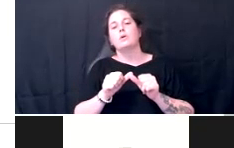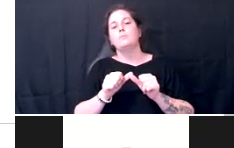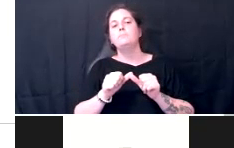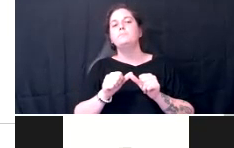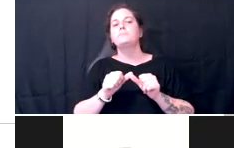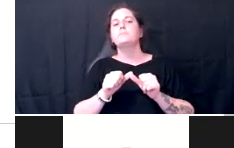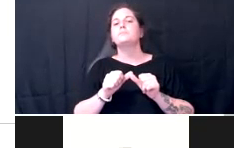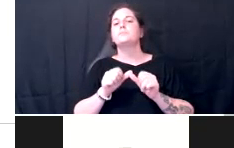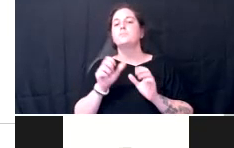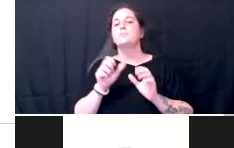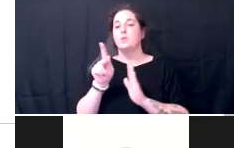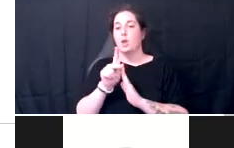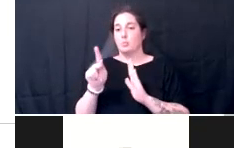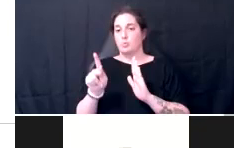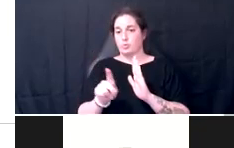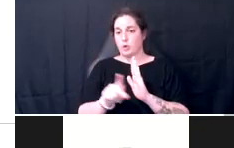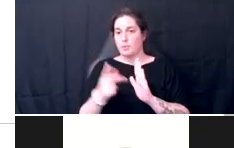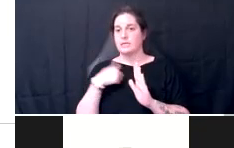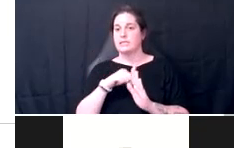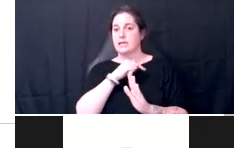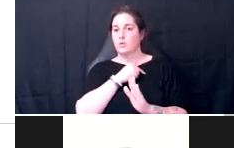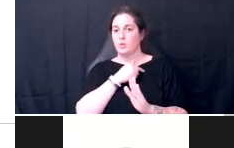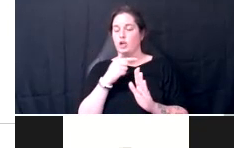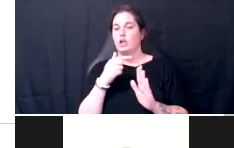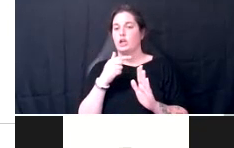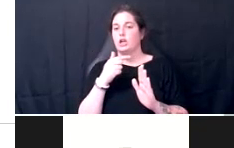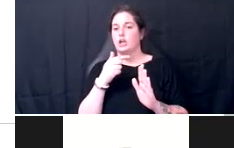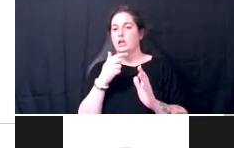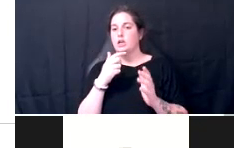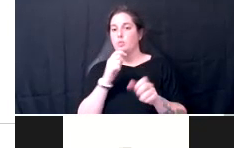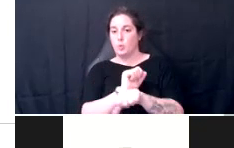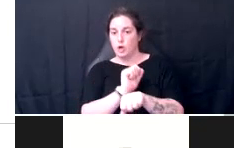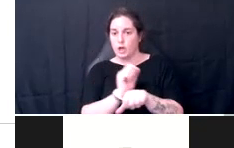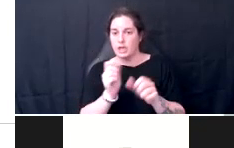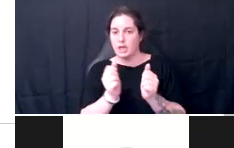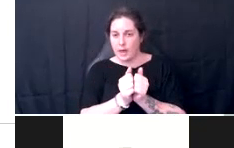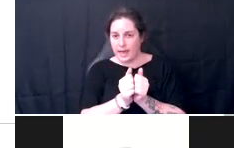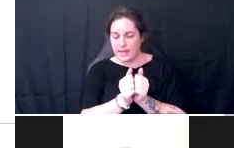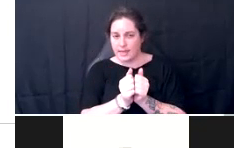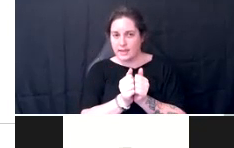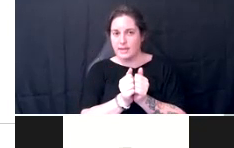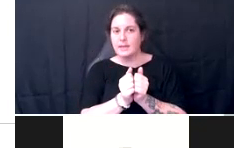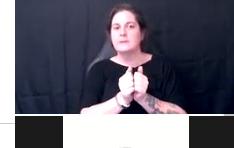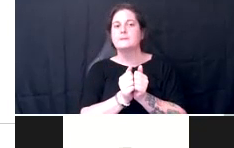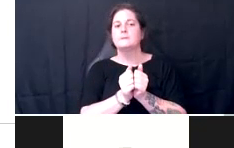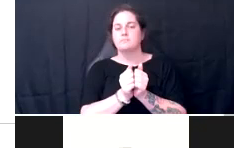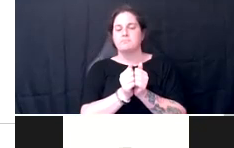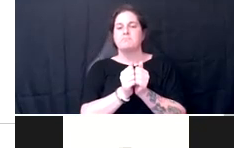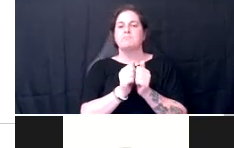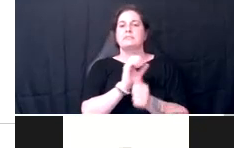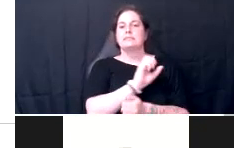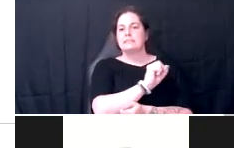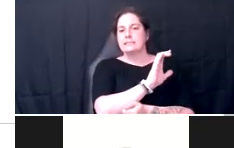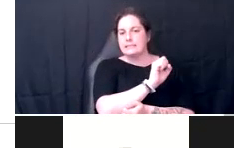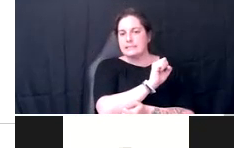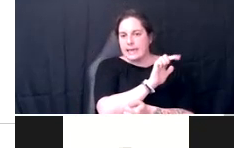that we're going to be dealing with are based on measurement, and those measured properties can either be scalar that doesn't have a direction